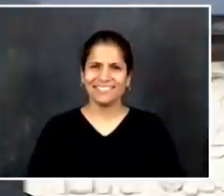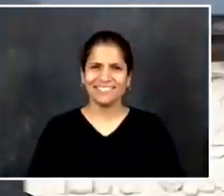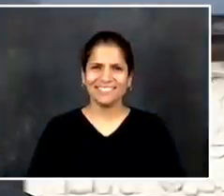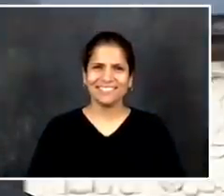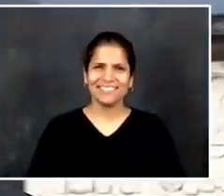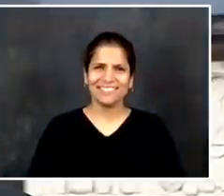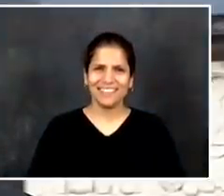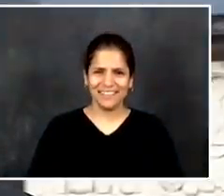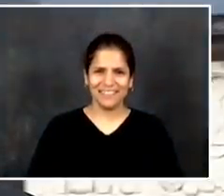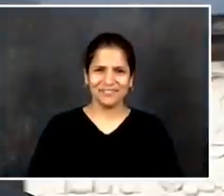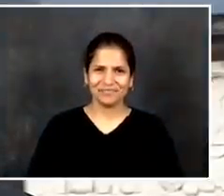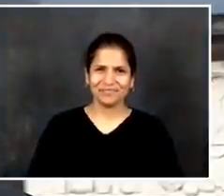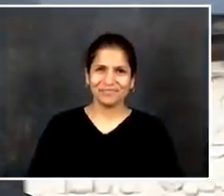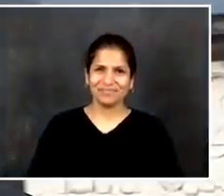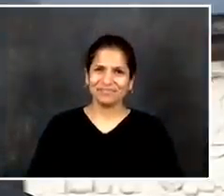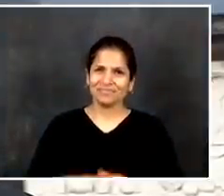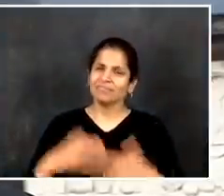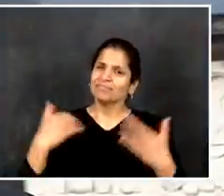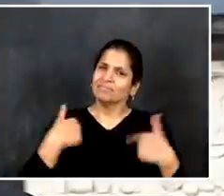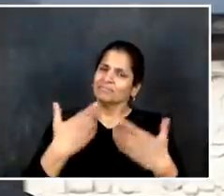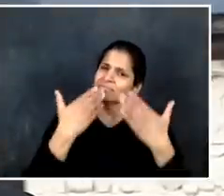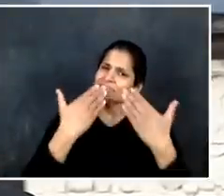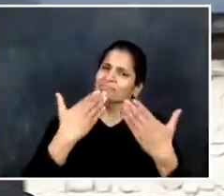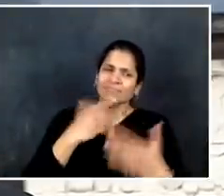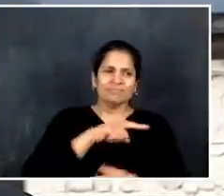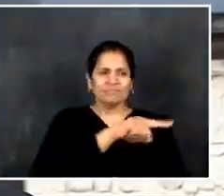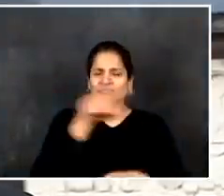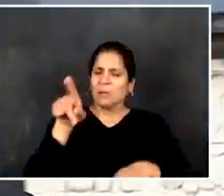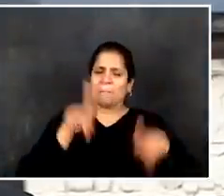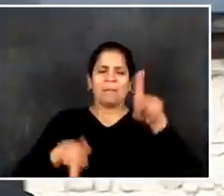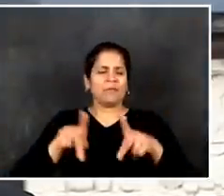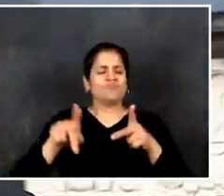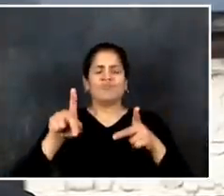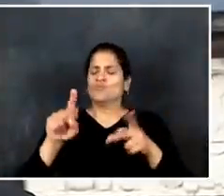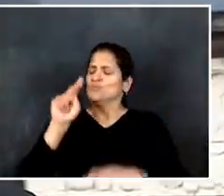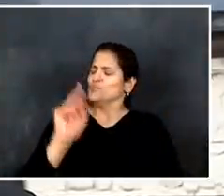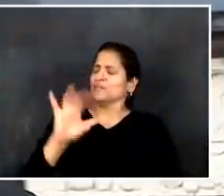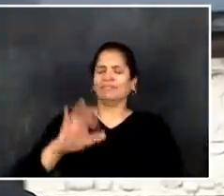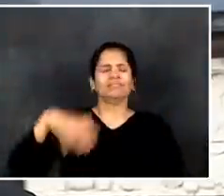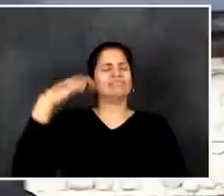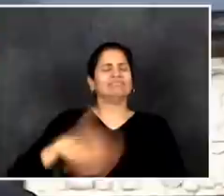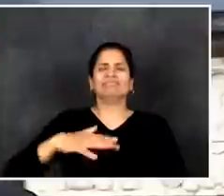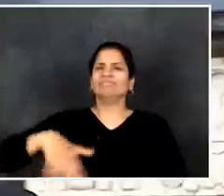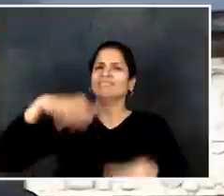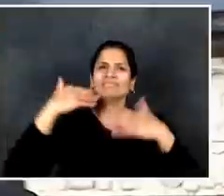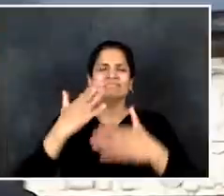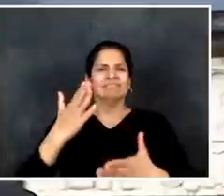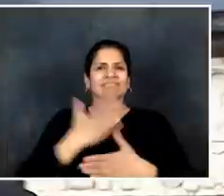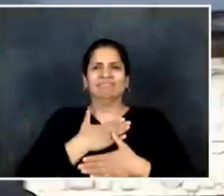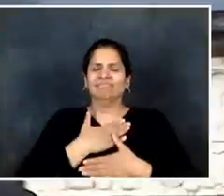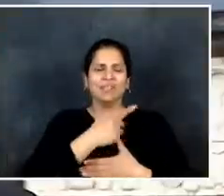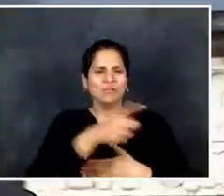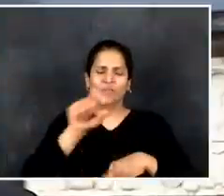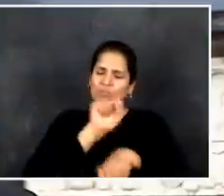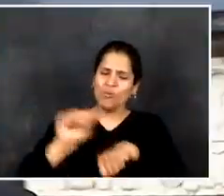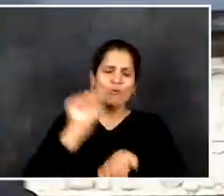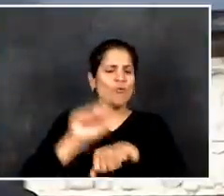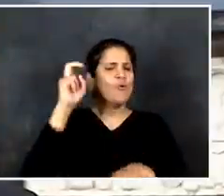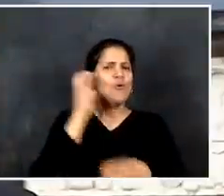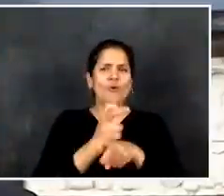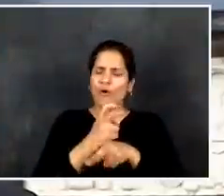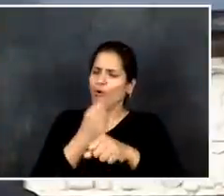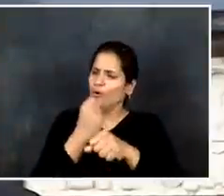many New Yorkers to help each other, to be there for each other. And that is something that one day we will celebrate like we have